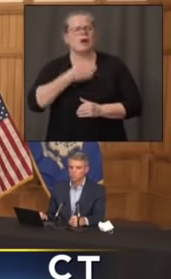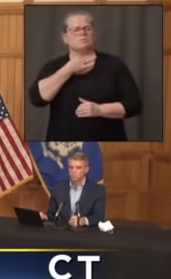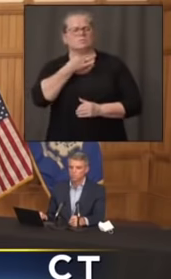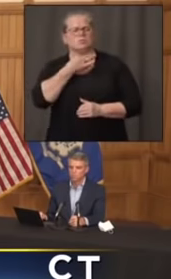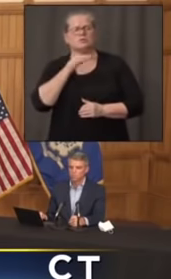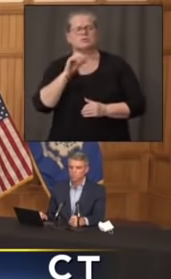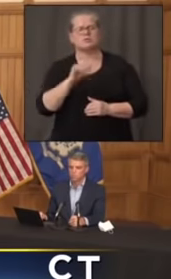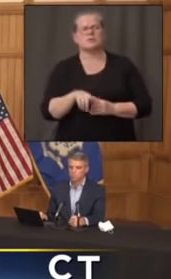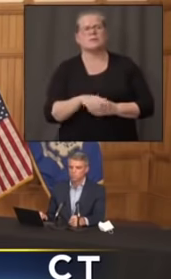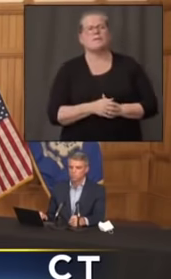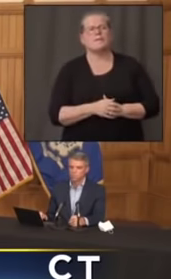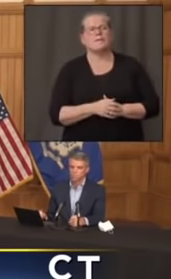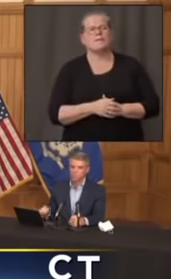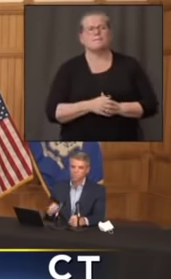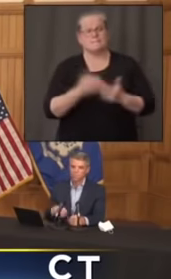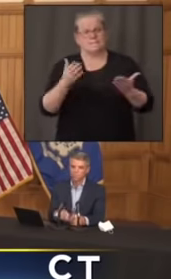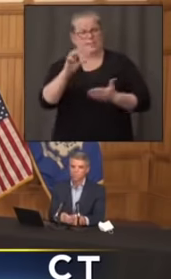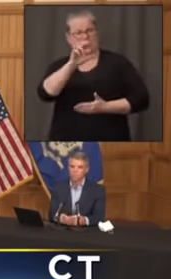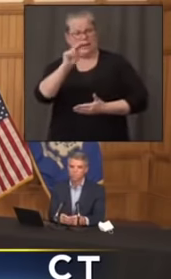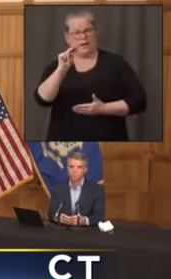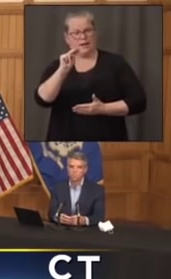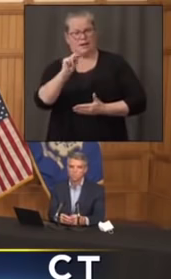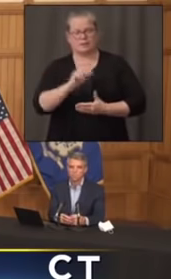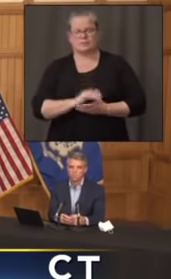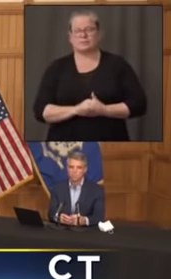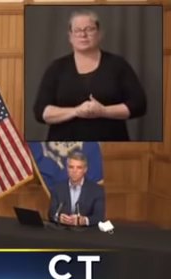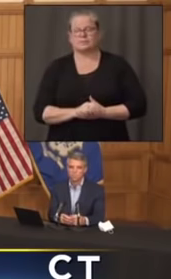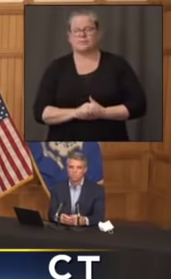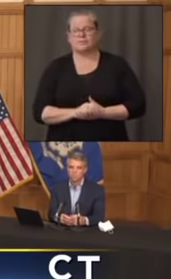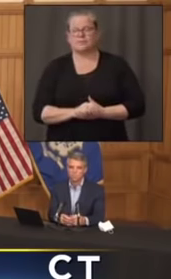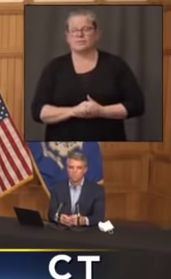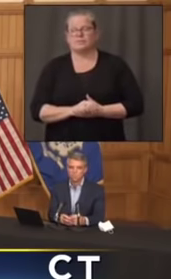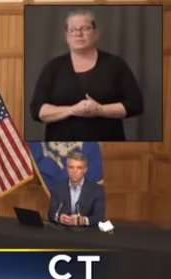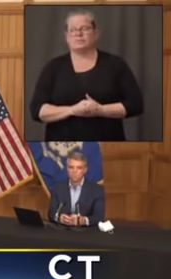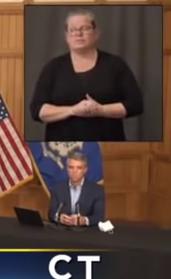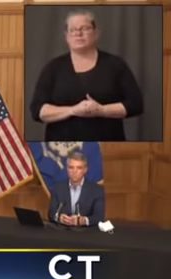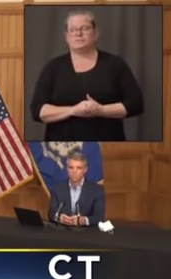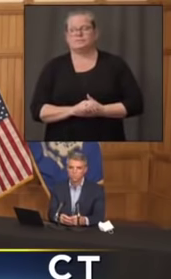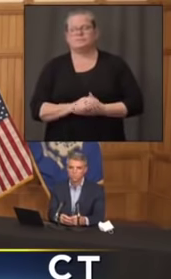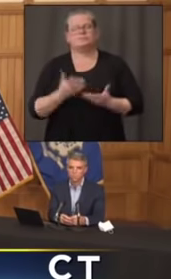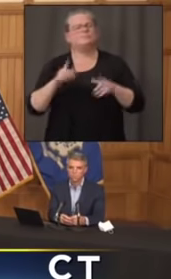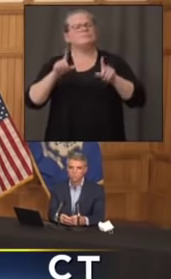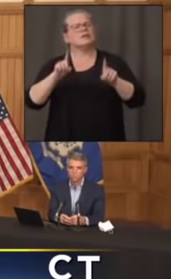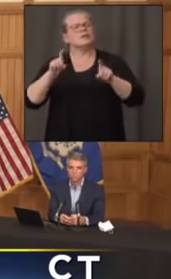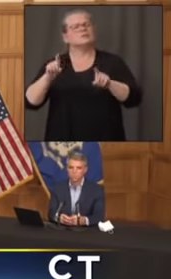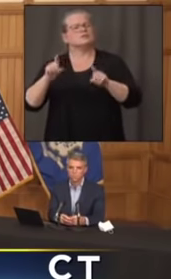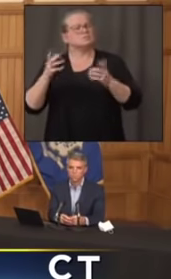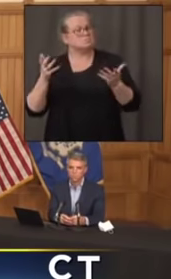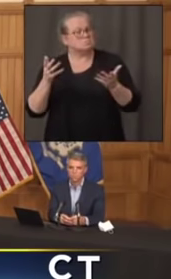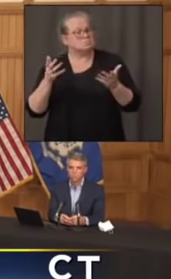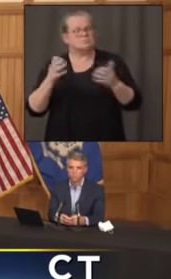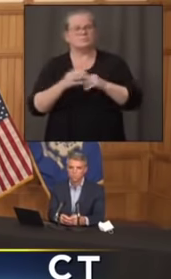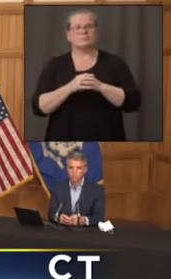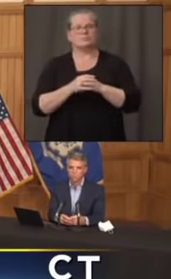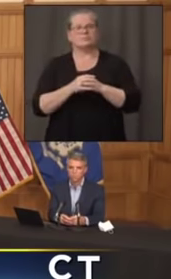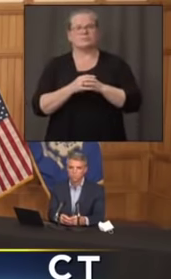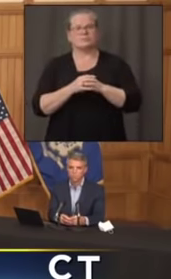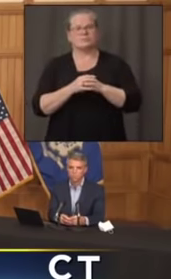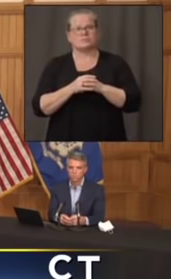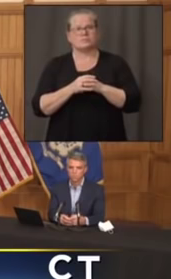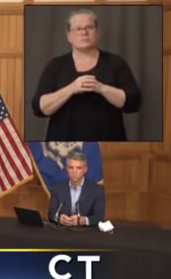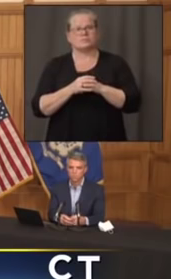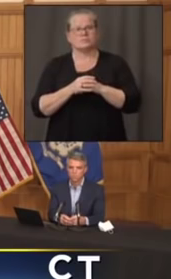to testing in Connecticut, how reliable a metric is the positivity rate